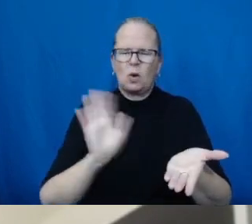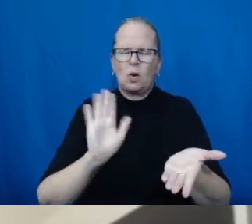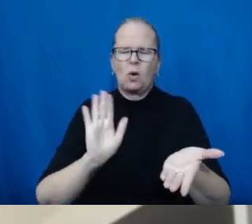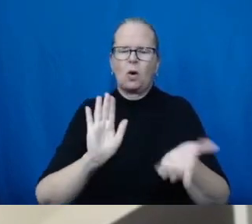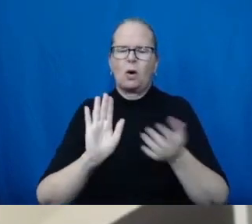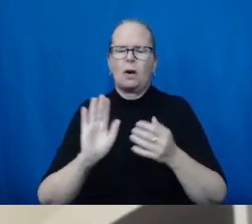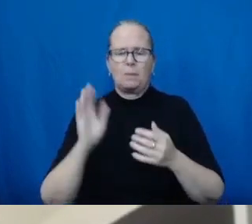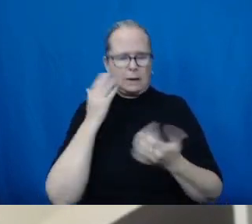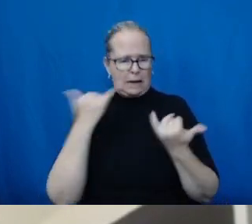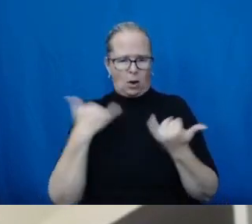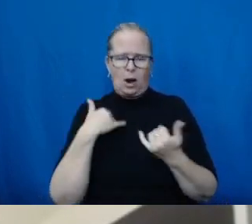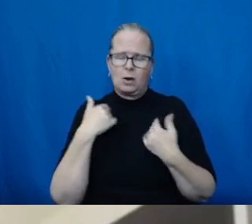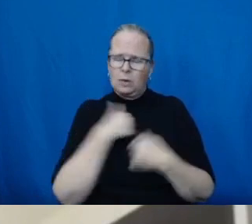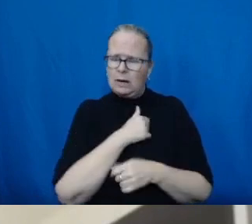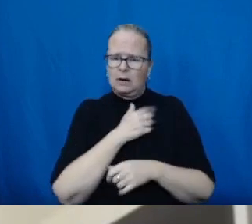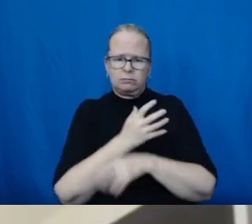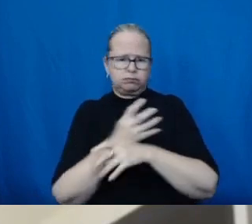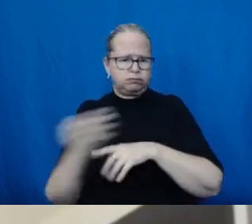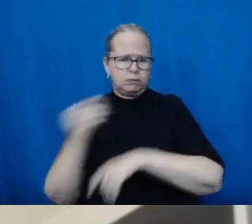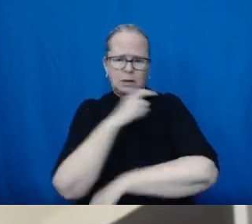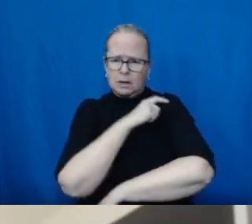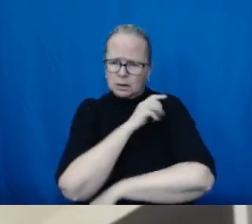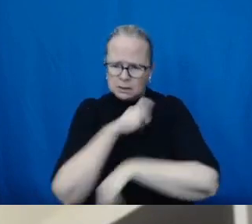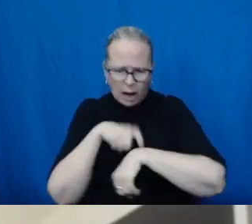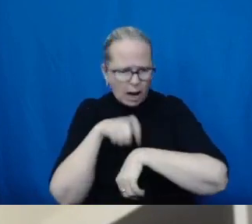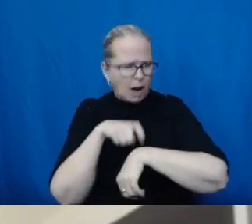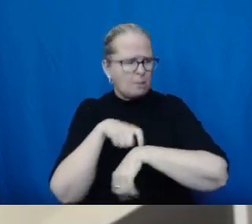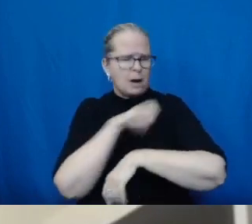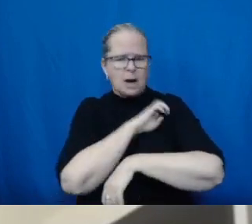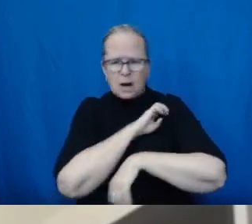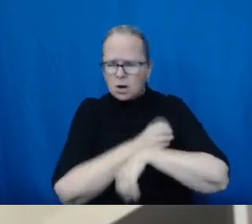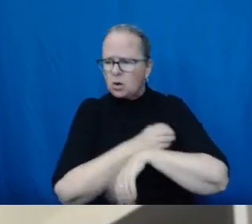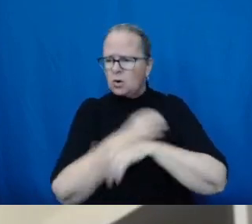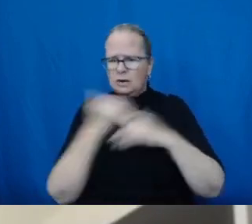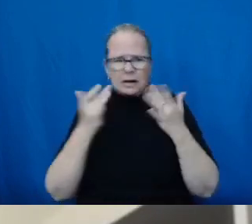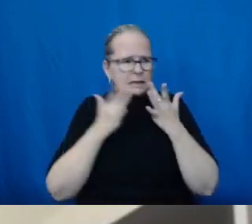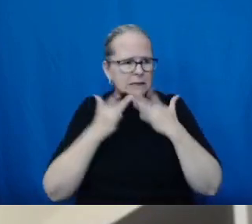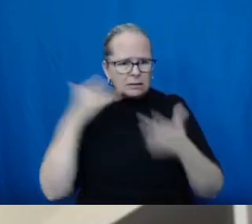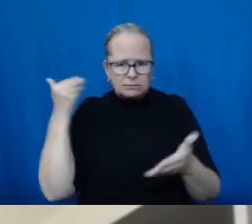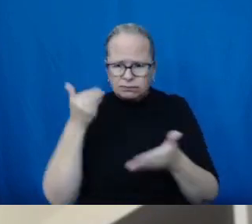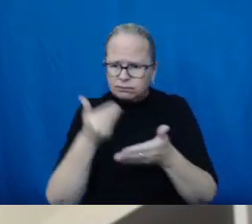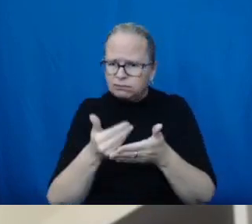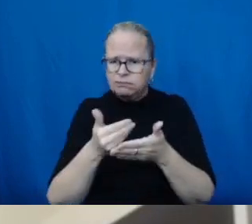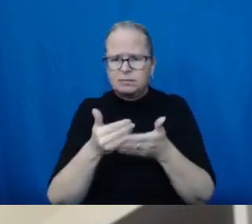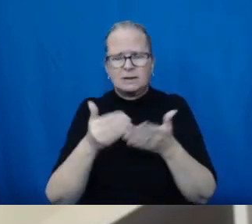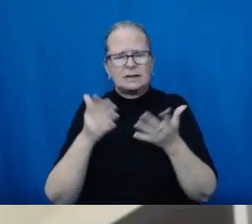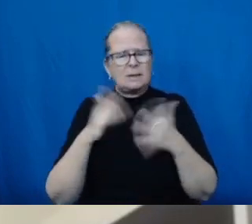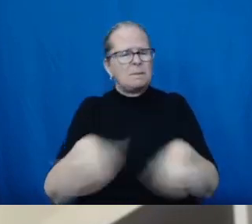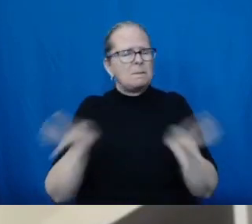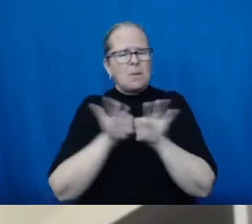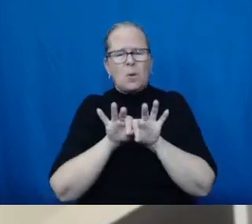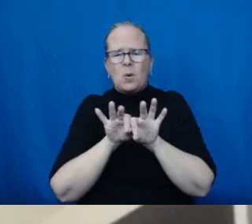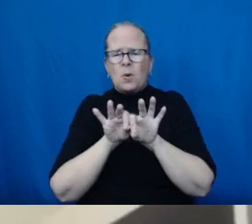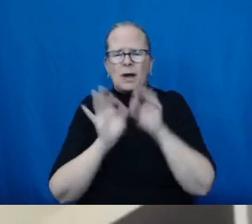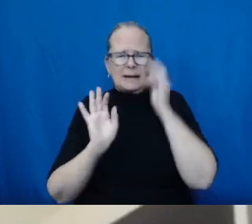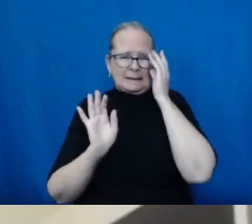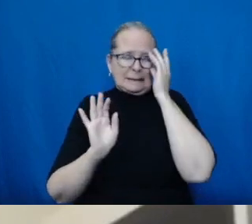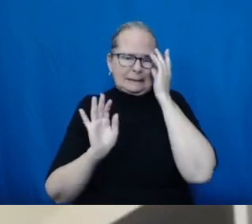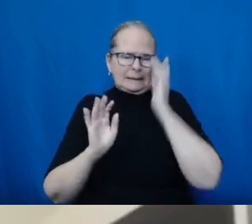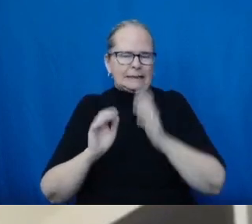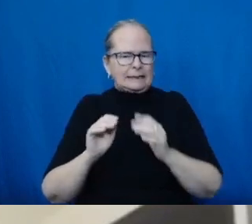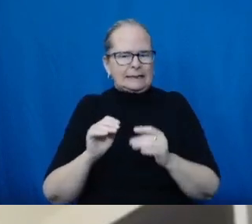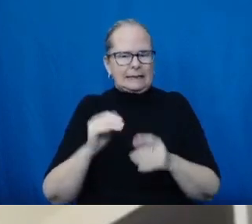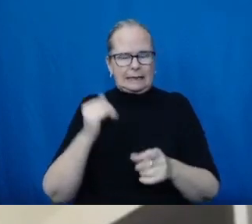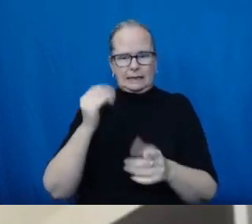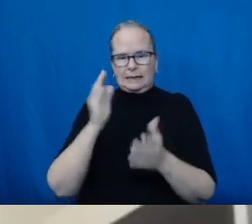thoughtfulness in our conversations with people who are not contributing to the efforts to end the pandemic, but there